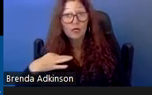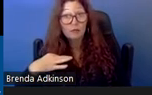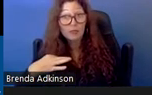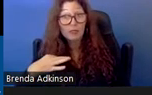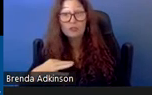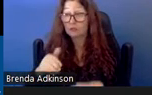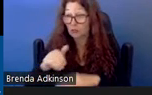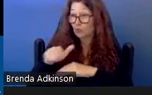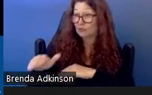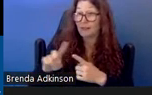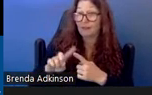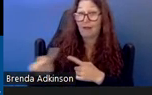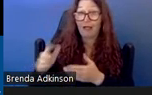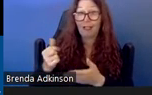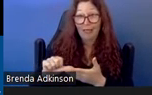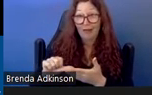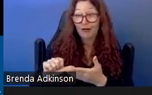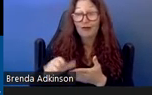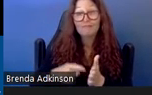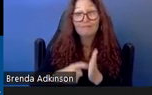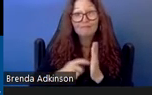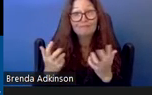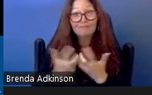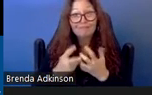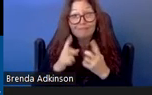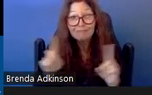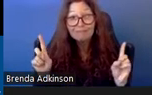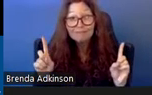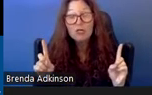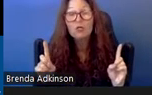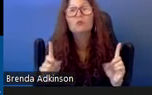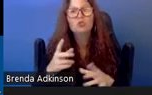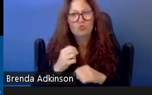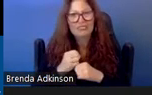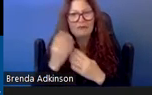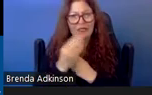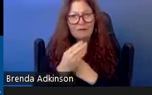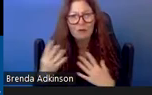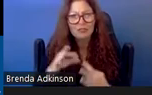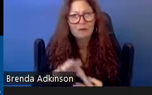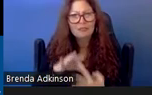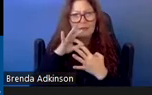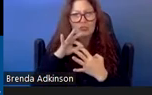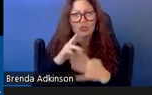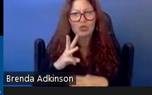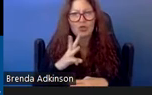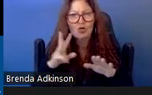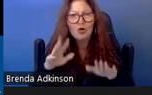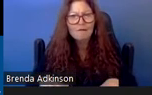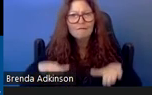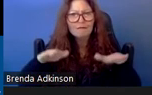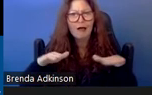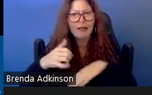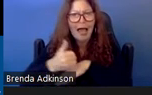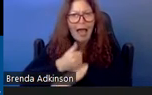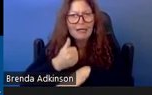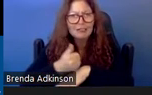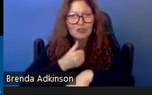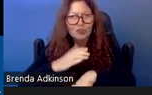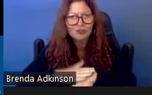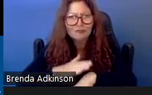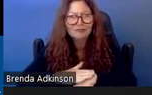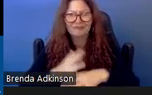letter was receiving information about special flood hazard areas. And it just didn't make sense to have that in there in a